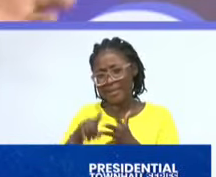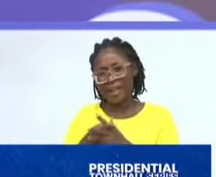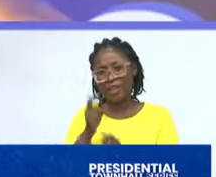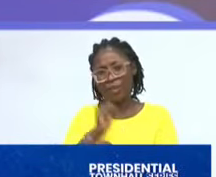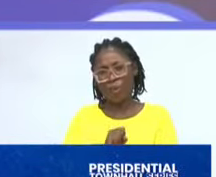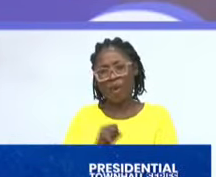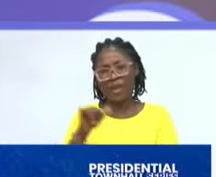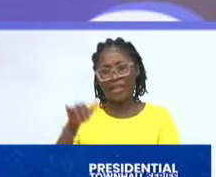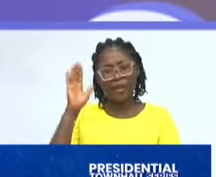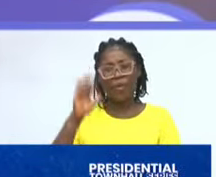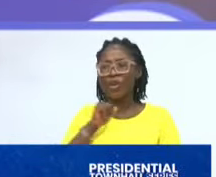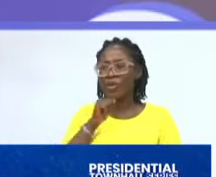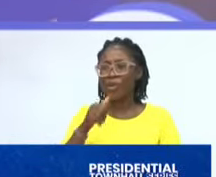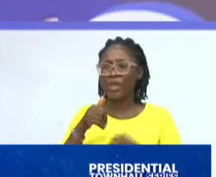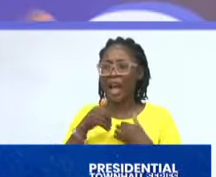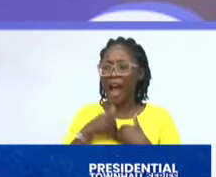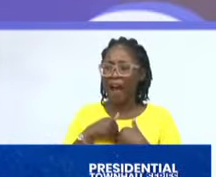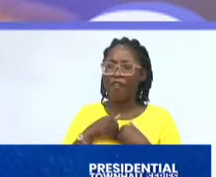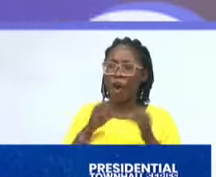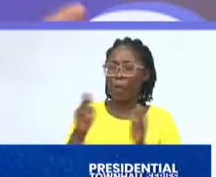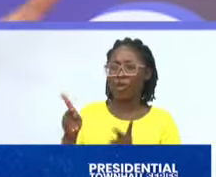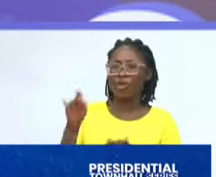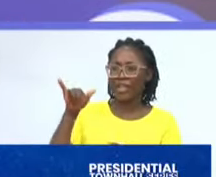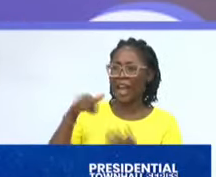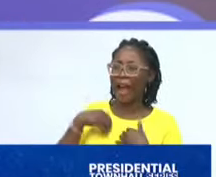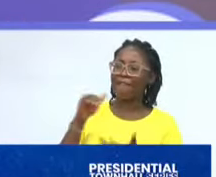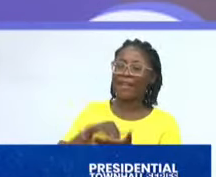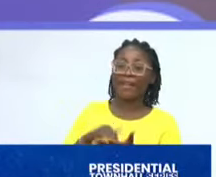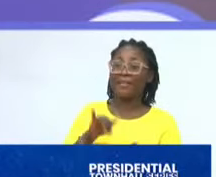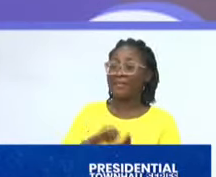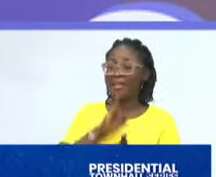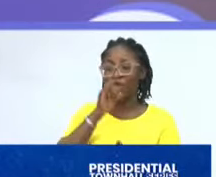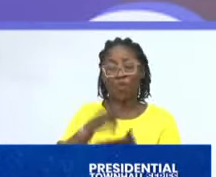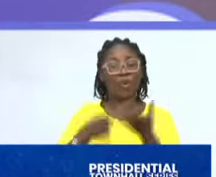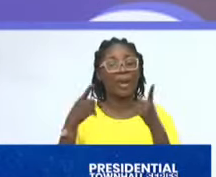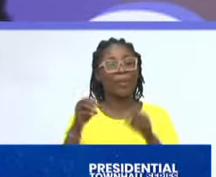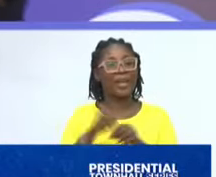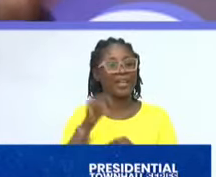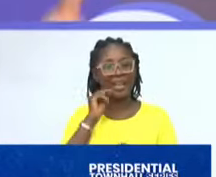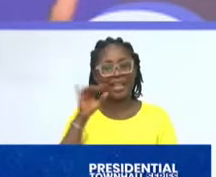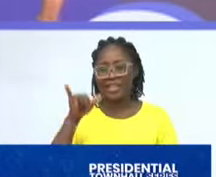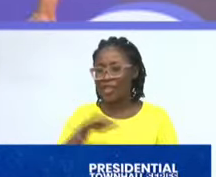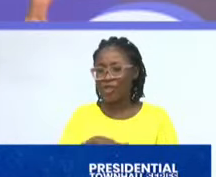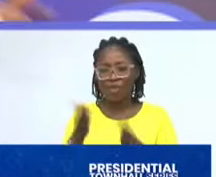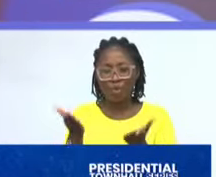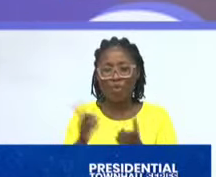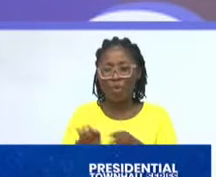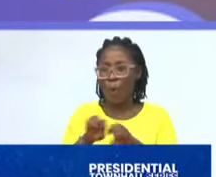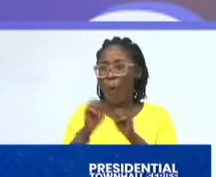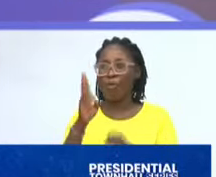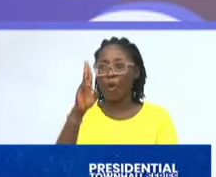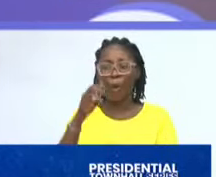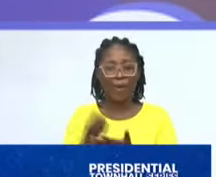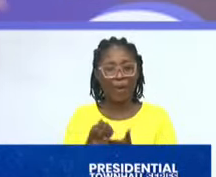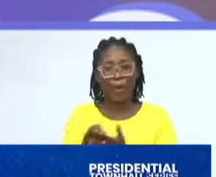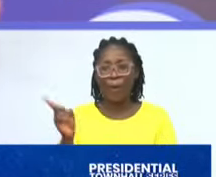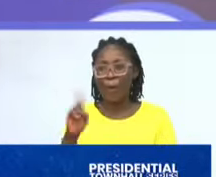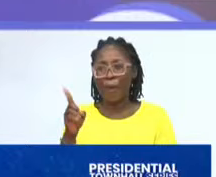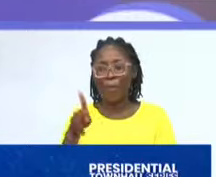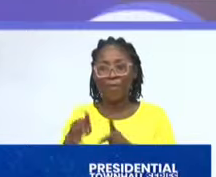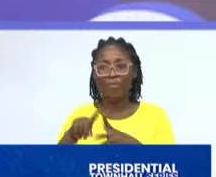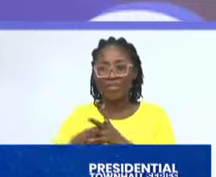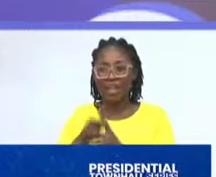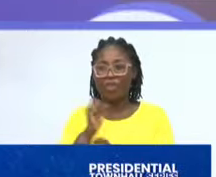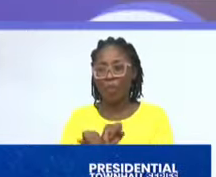won't have the confusion. And that's what is happening everywhere in Nigeria. They don't want to open up the economy where people's talent and hard